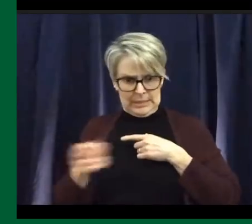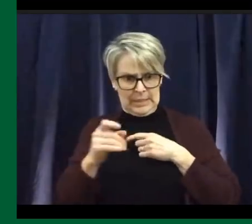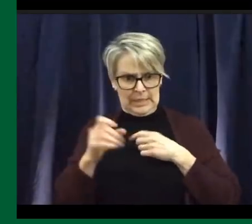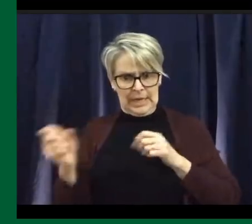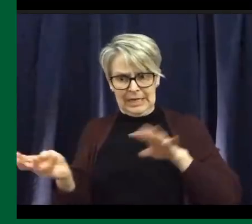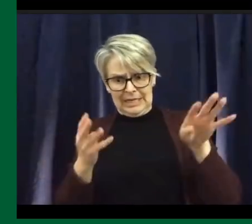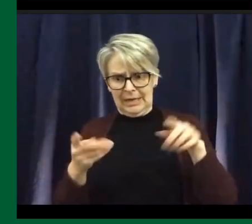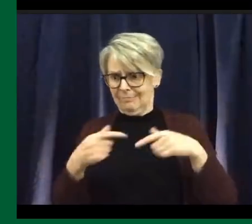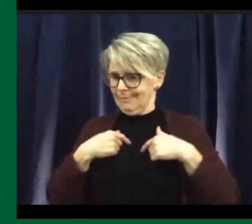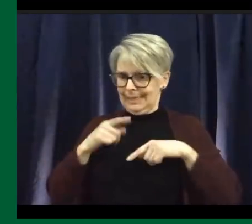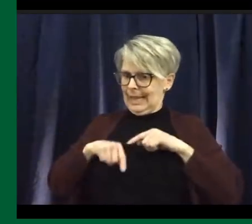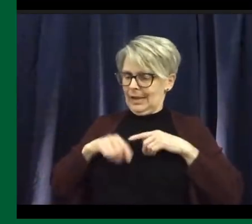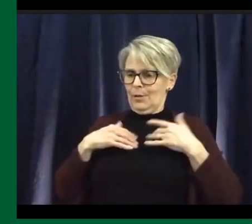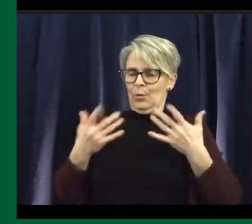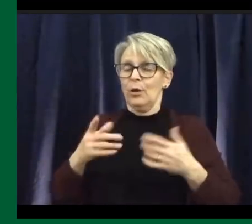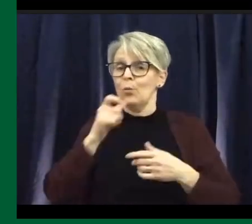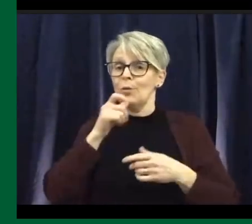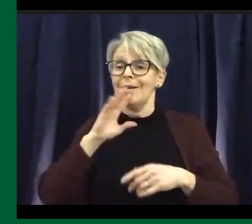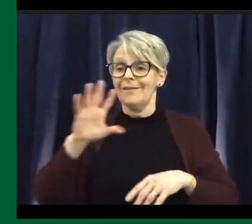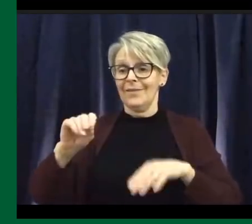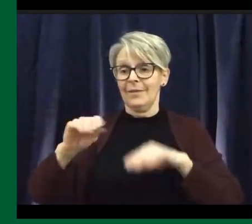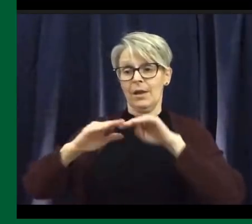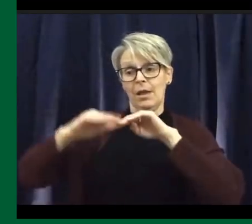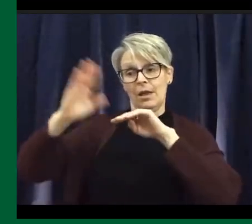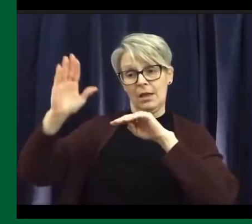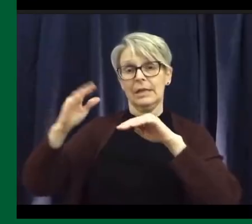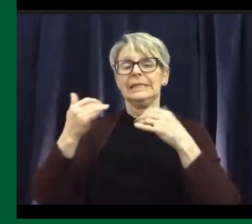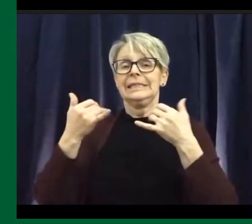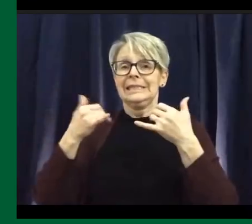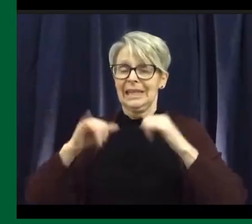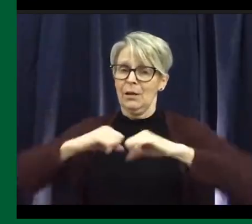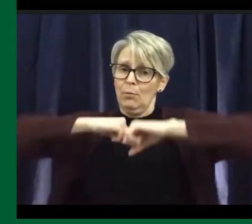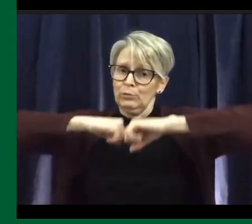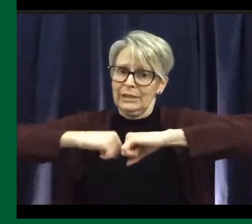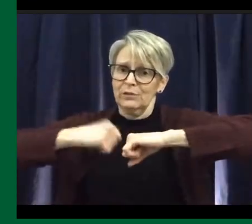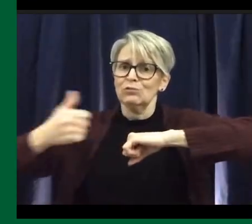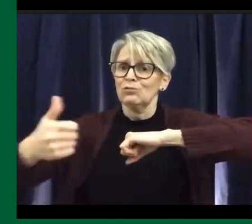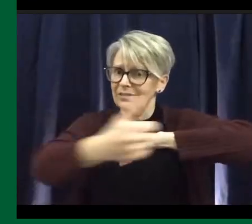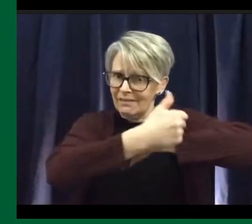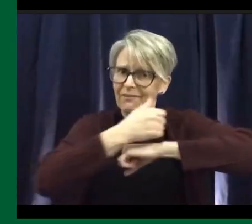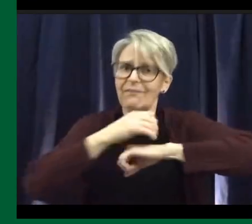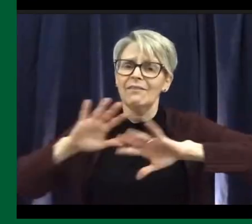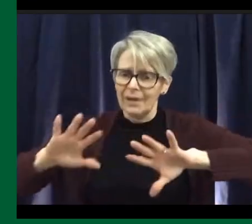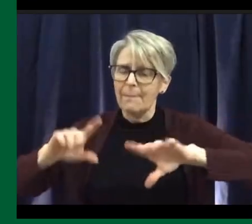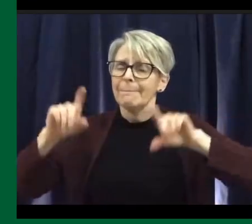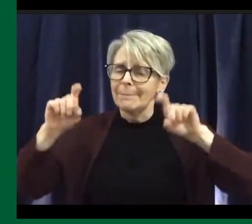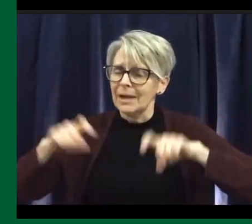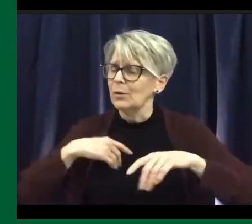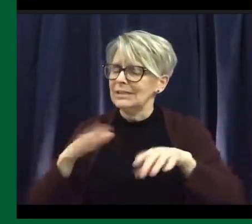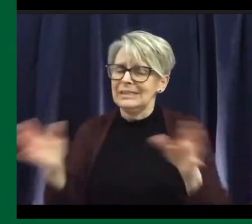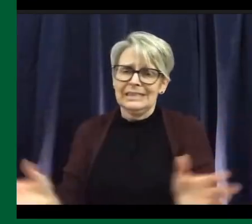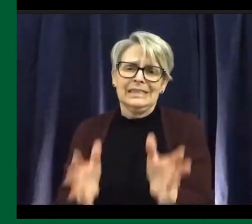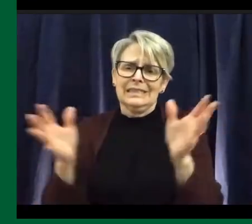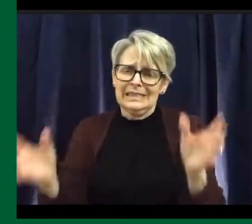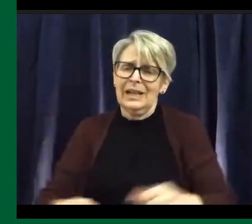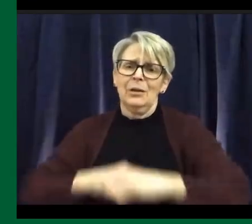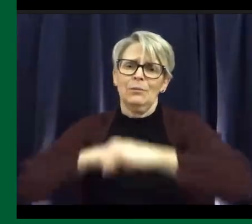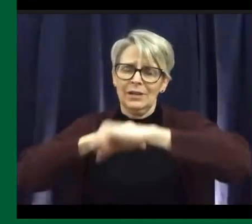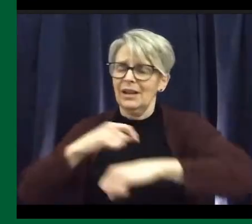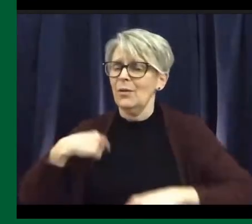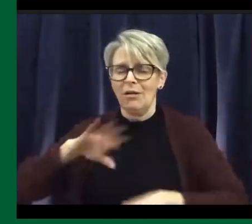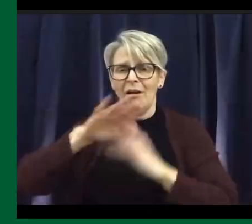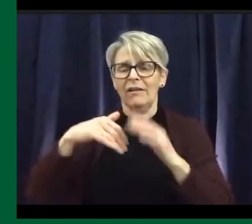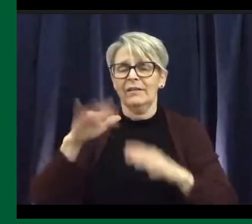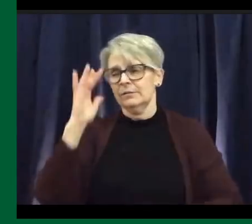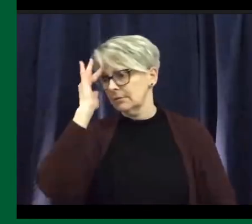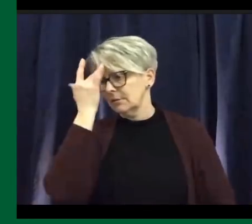you're 50 and older, to continue to shield yourself really well. I mean, we're all tired of COVID. This is